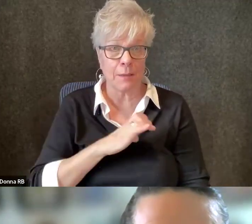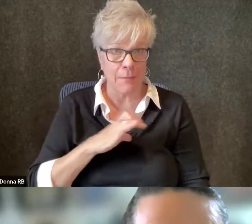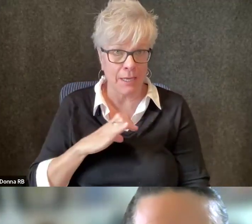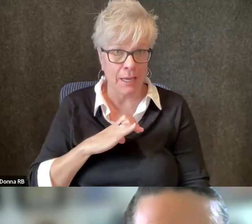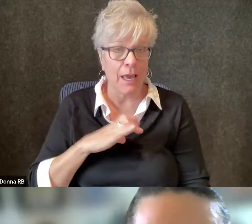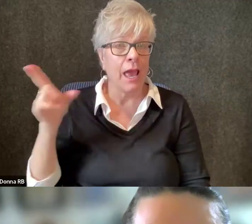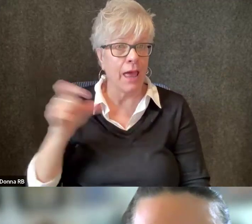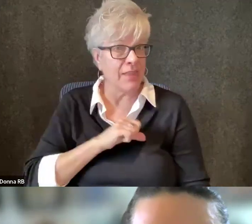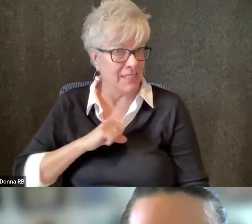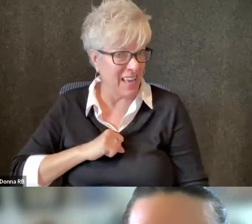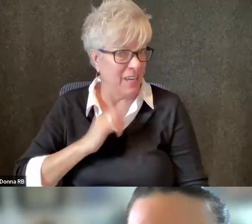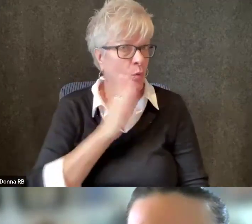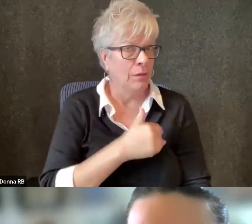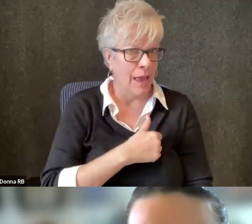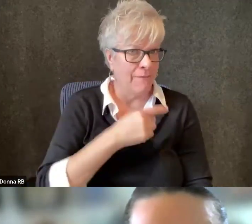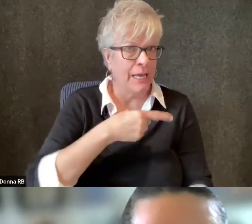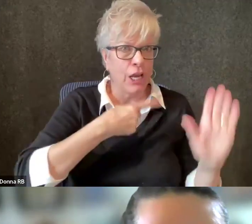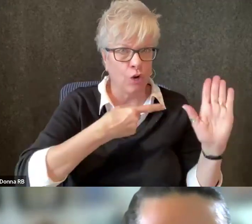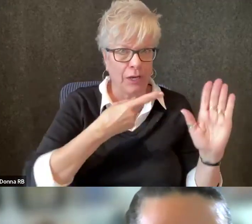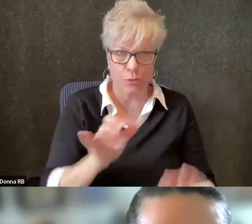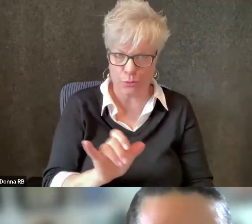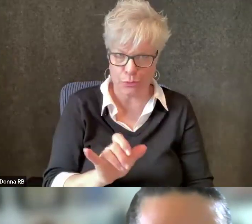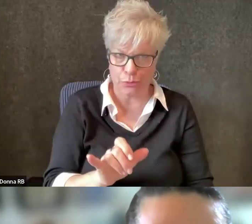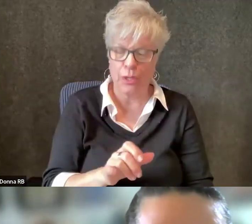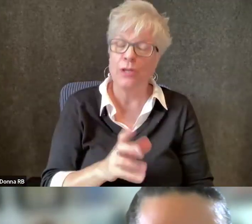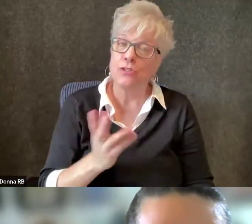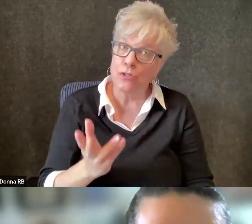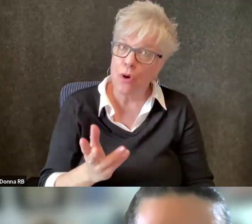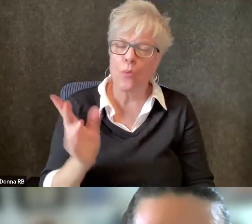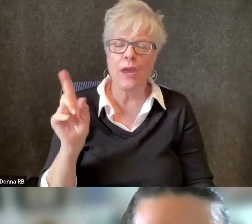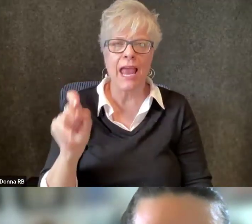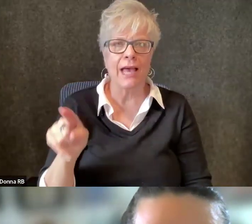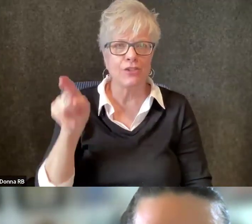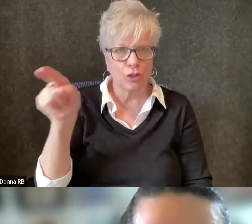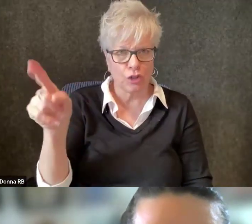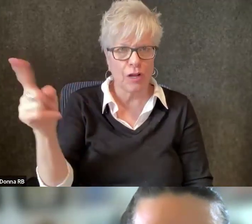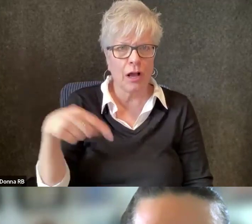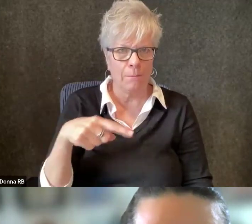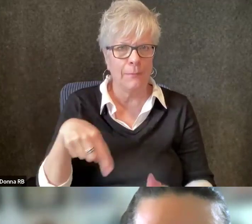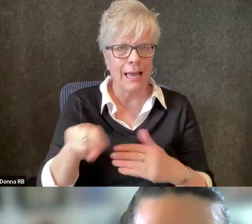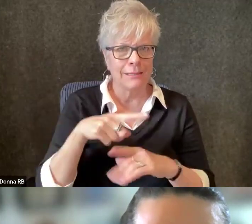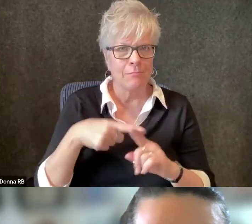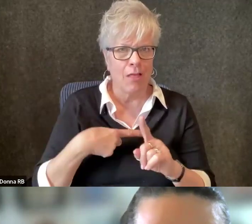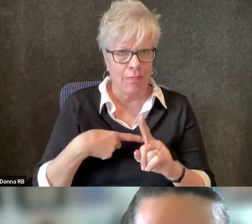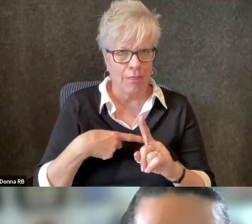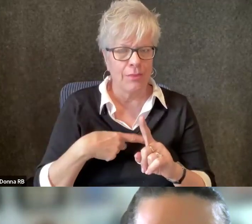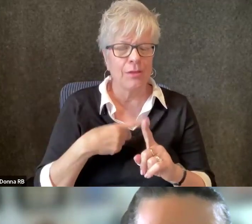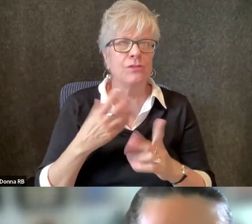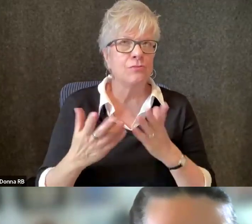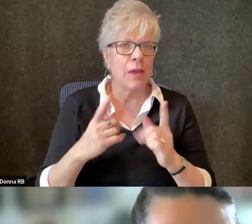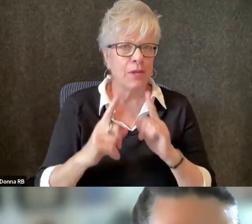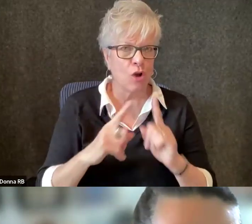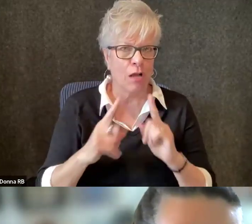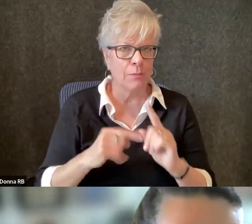So there is some movement on there. So we asked her to come on and maybe talk a little bit about that bill from